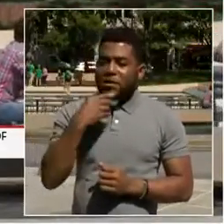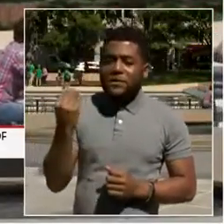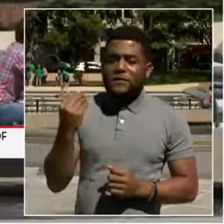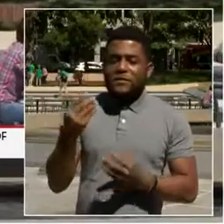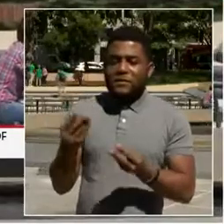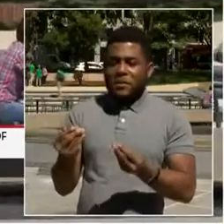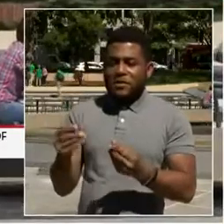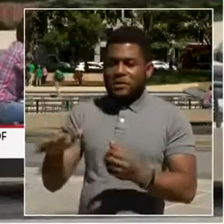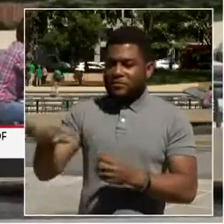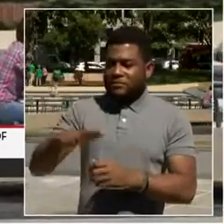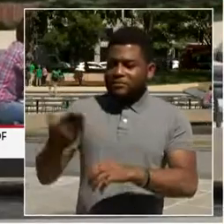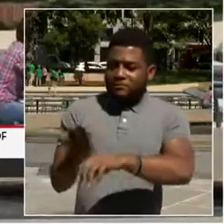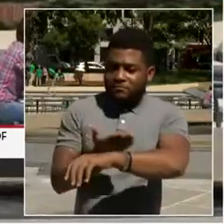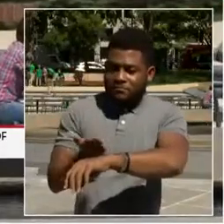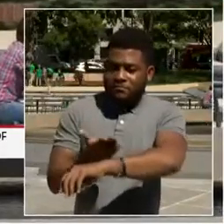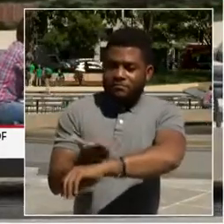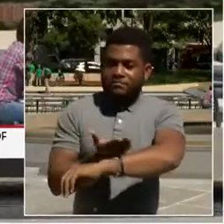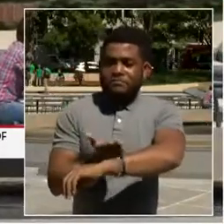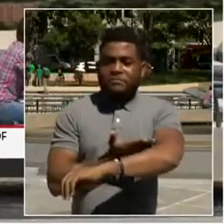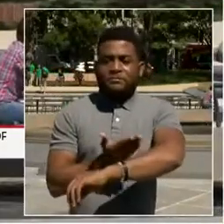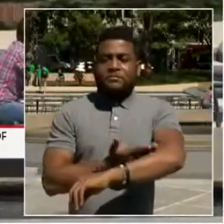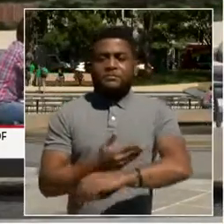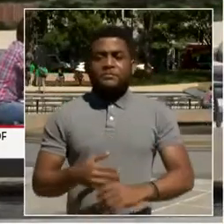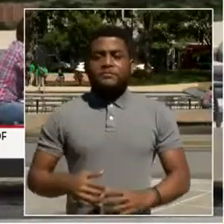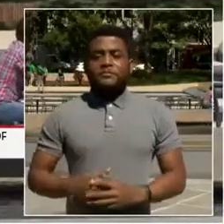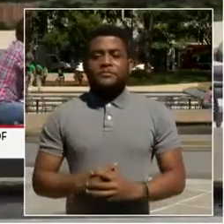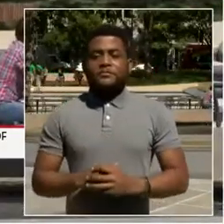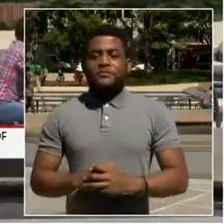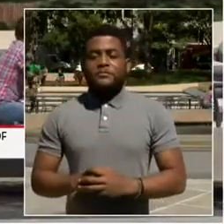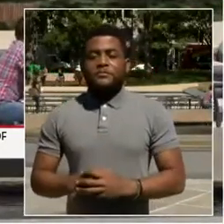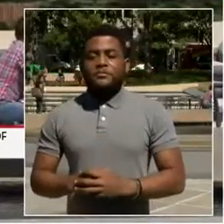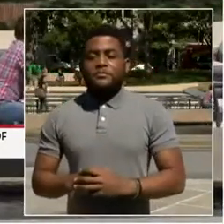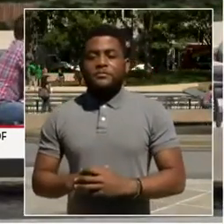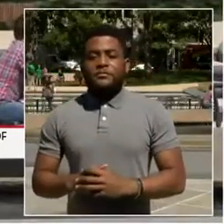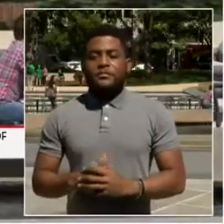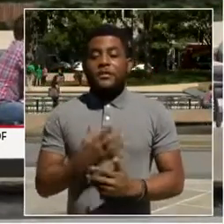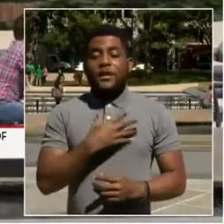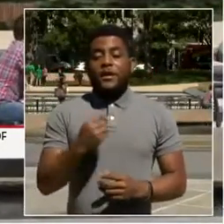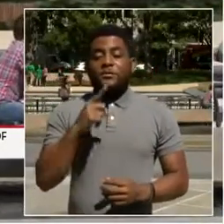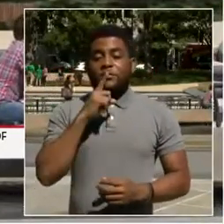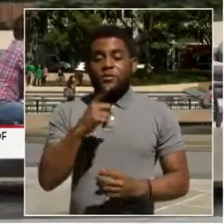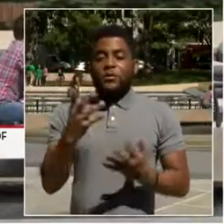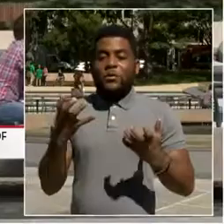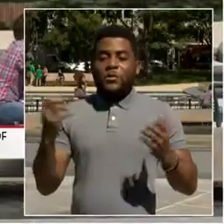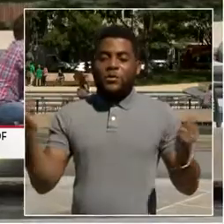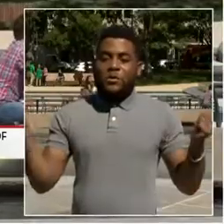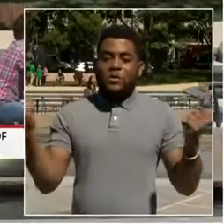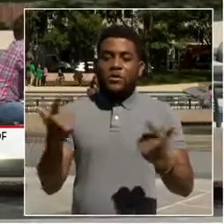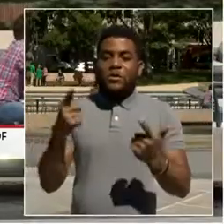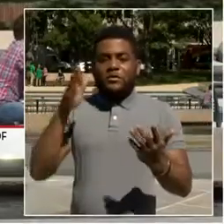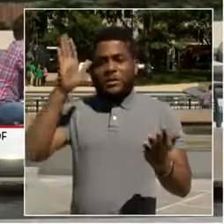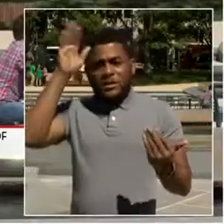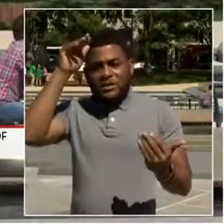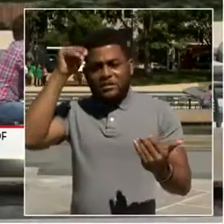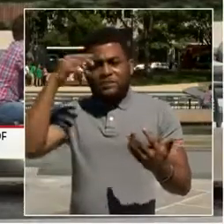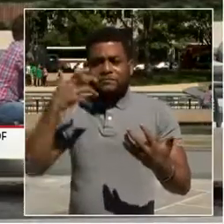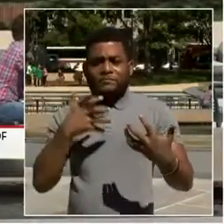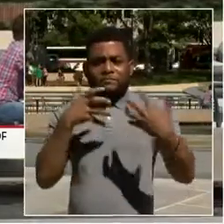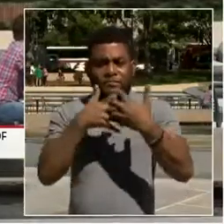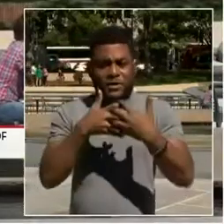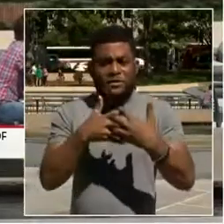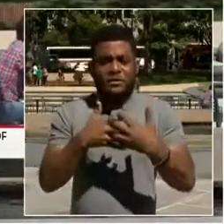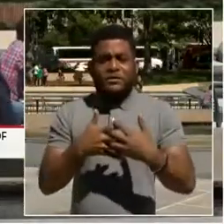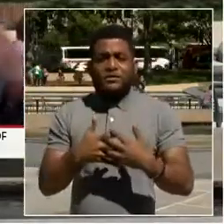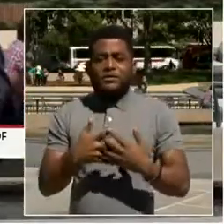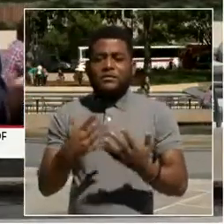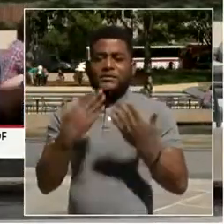sure underutilized parks can really live up to all of our expectations. So thank you for being